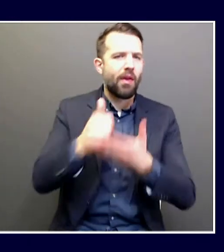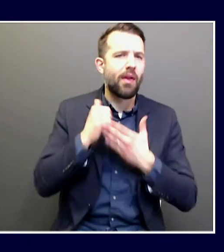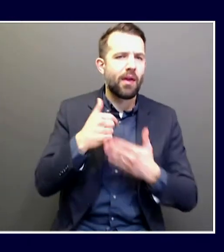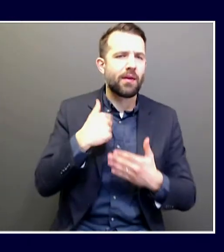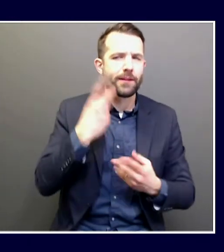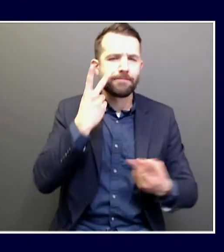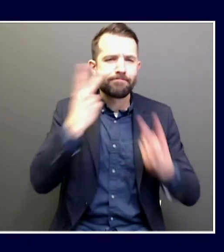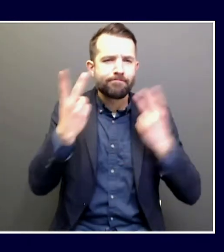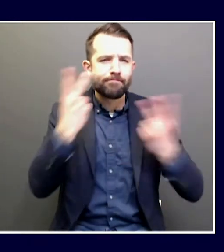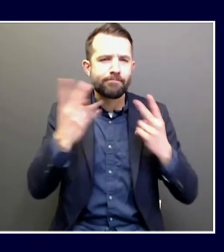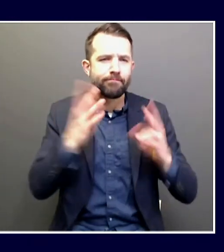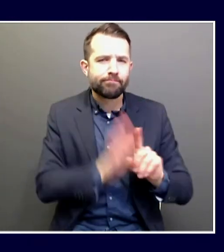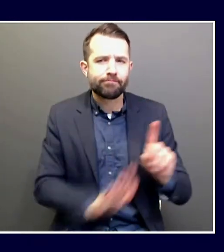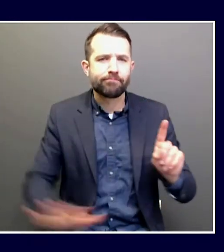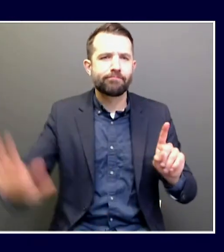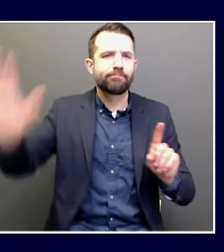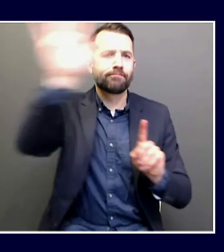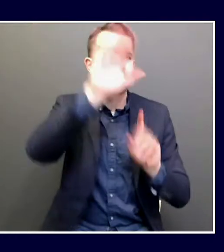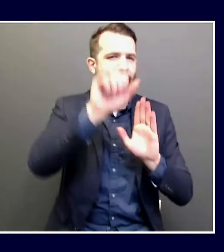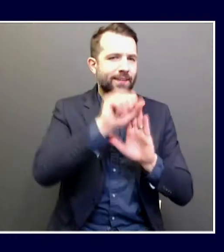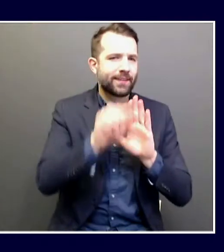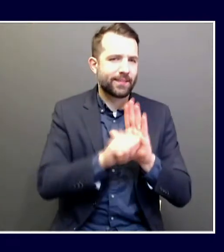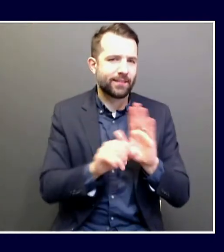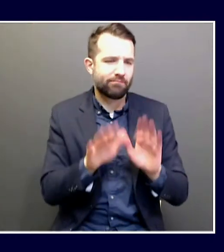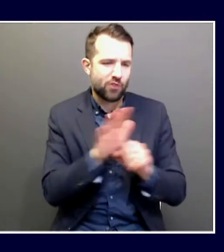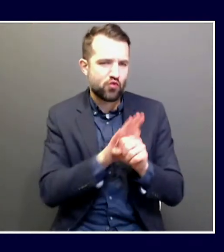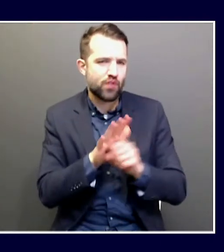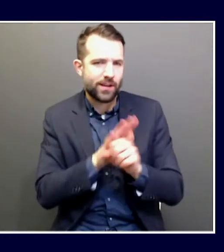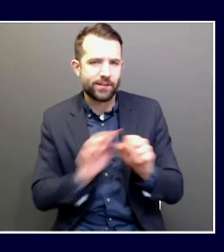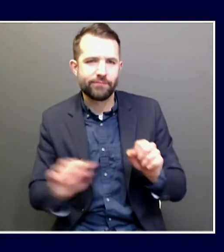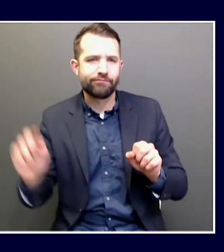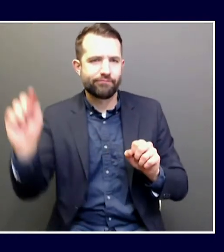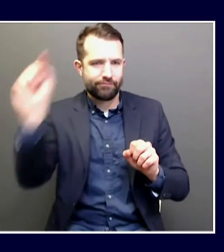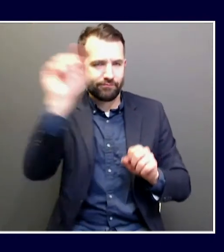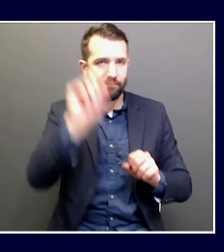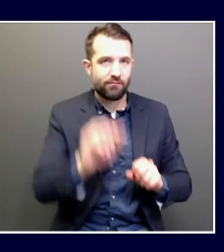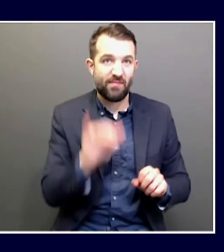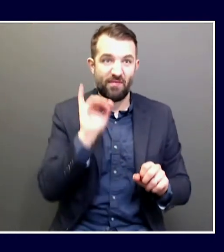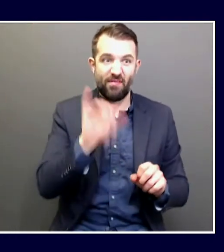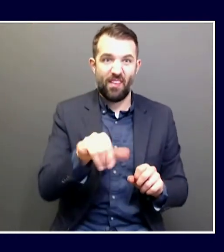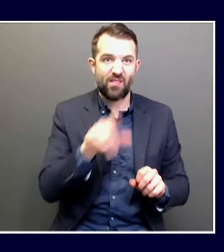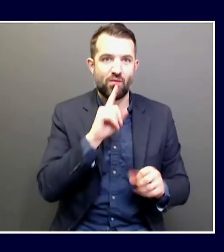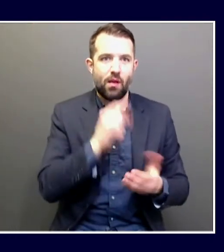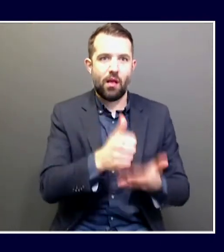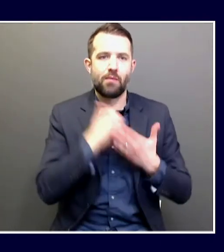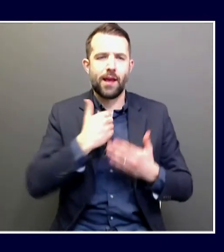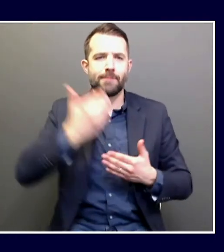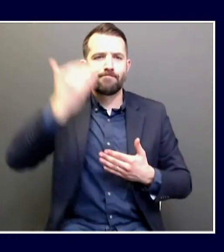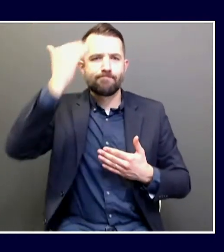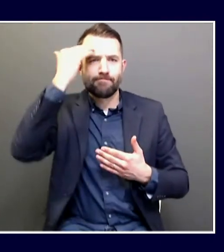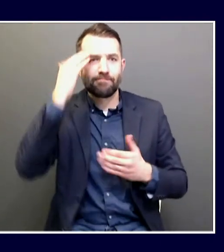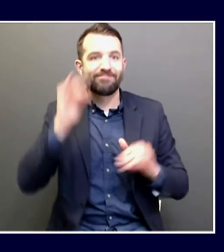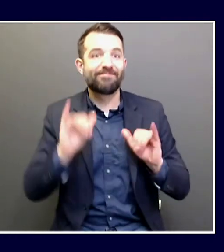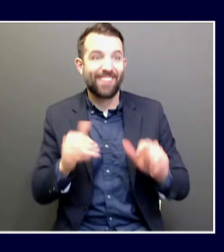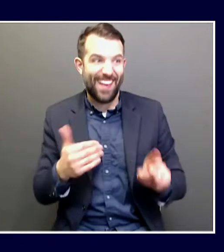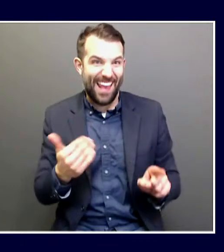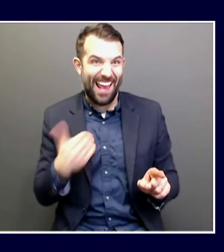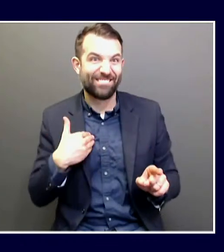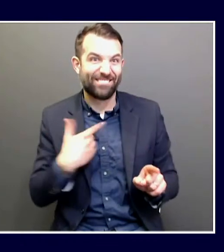level. Wastewater testing can provide an early indicator of the presence of and the trends